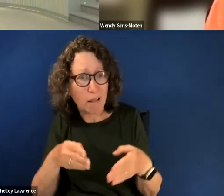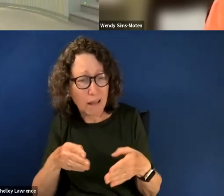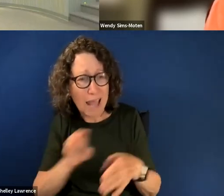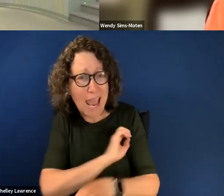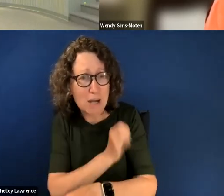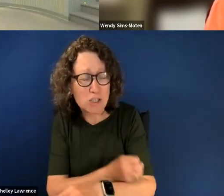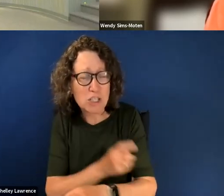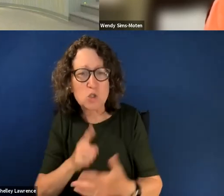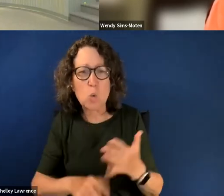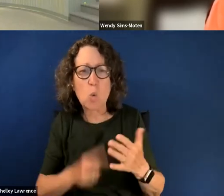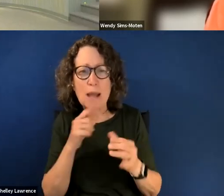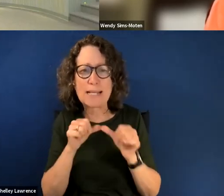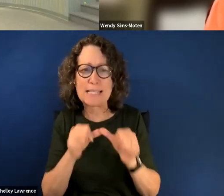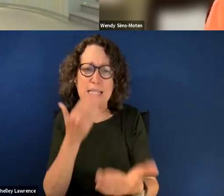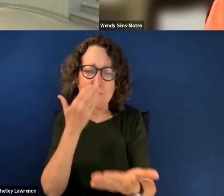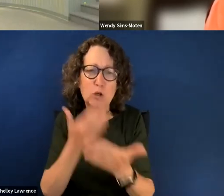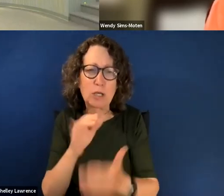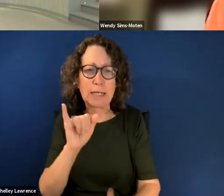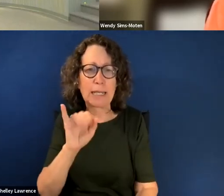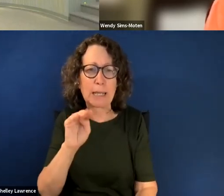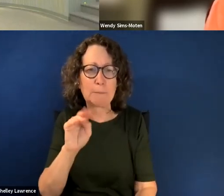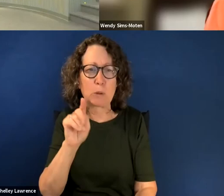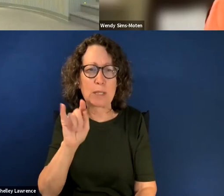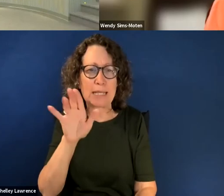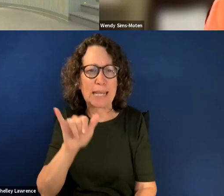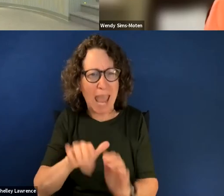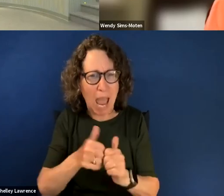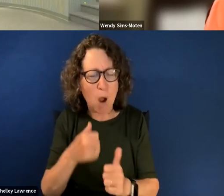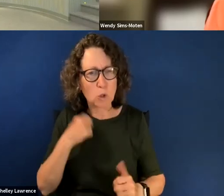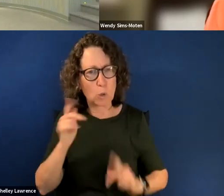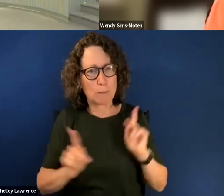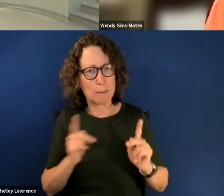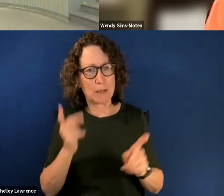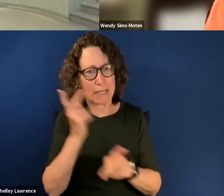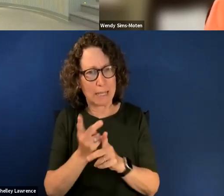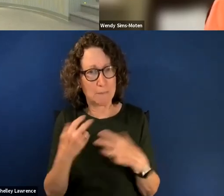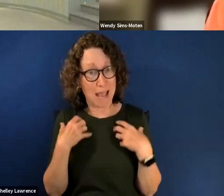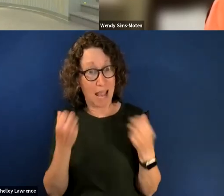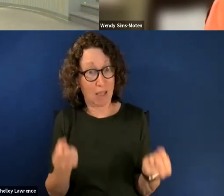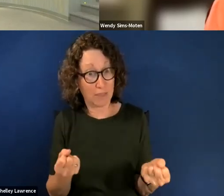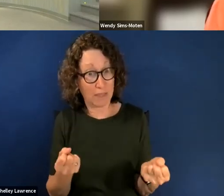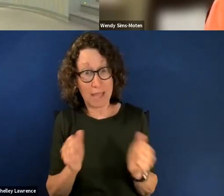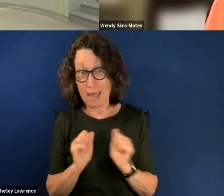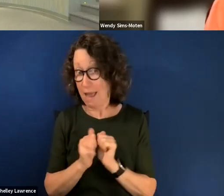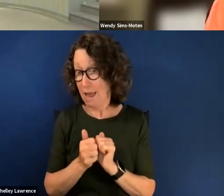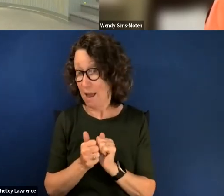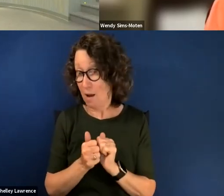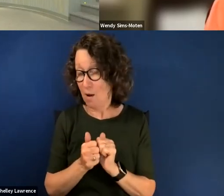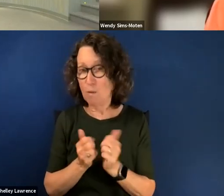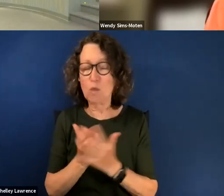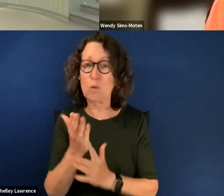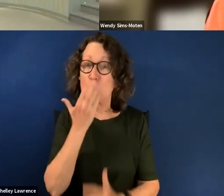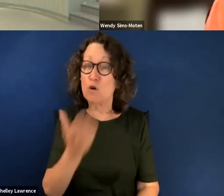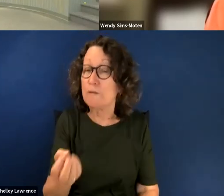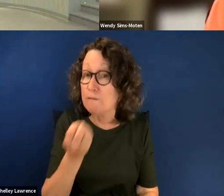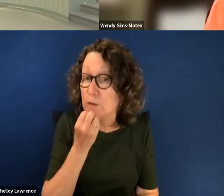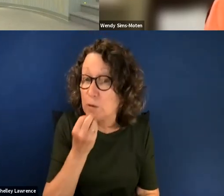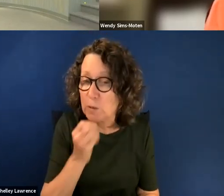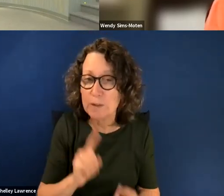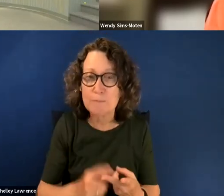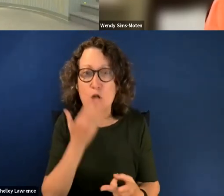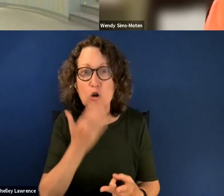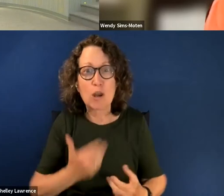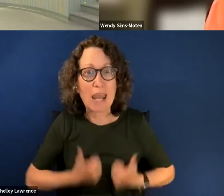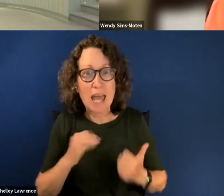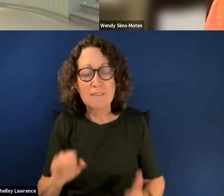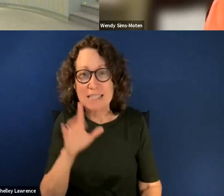energy into is what consists of good immunity. How do humans stay healthy? It is through good food, good